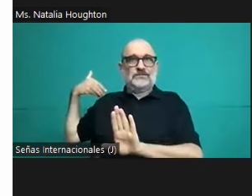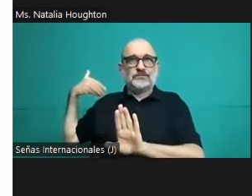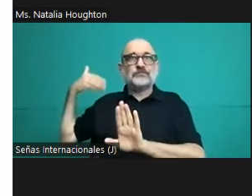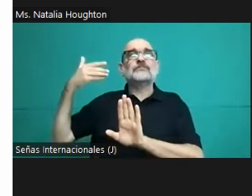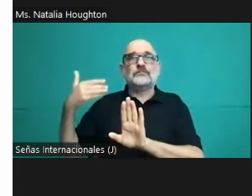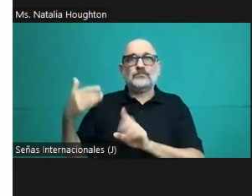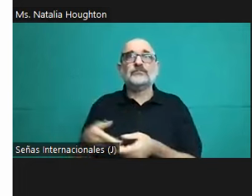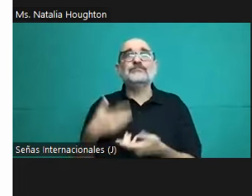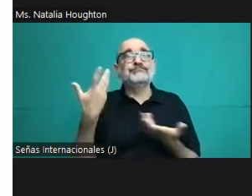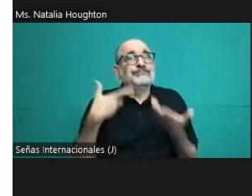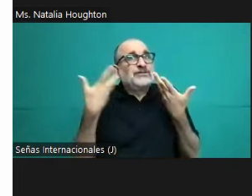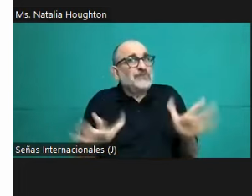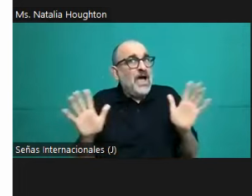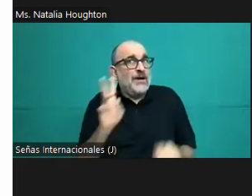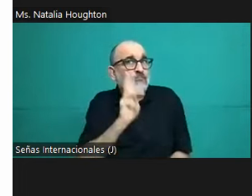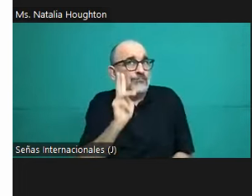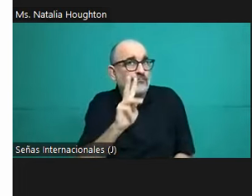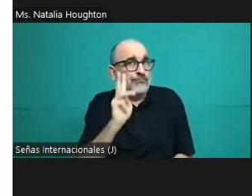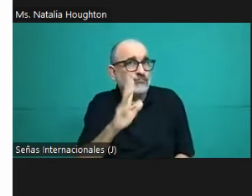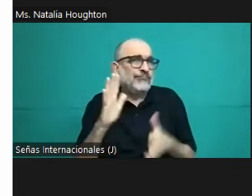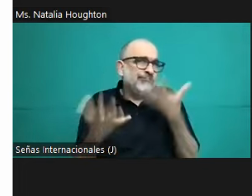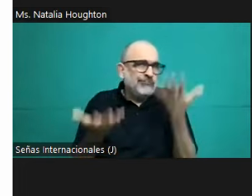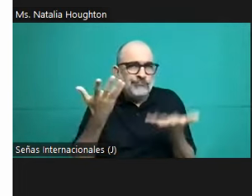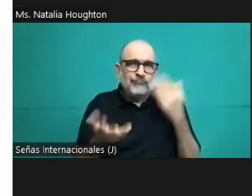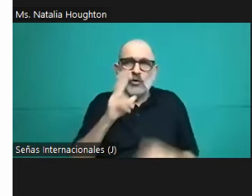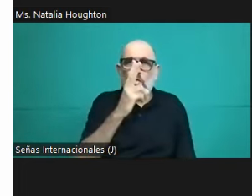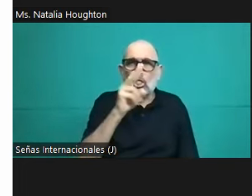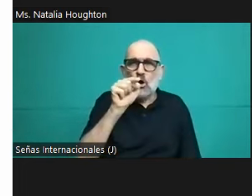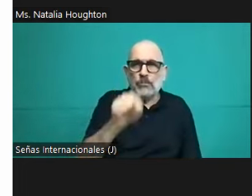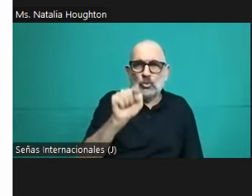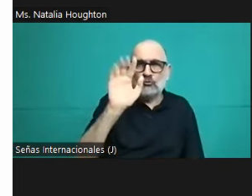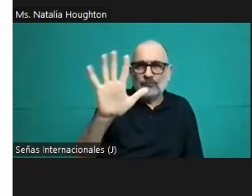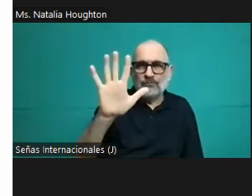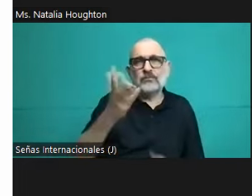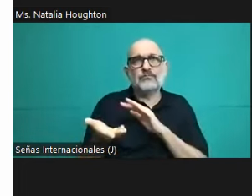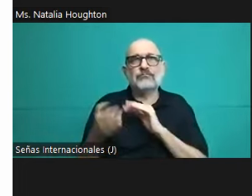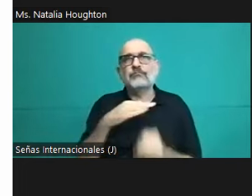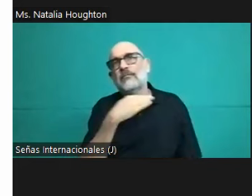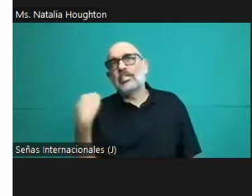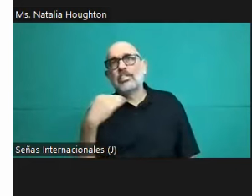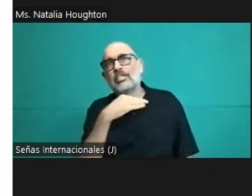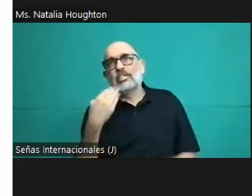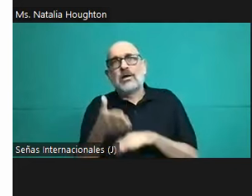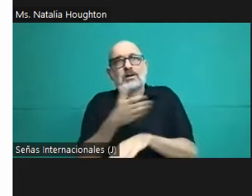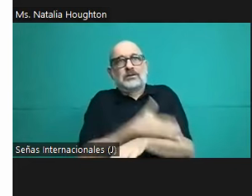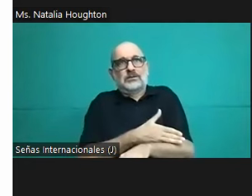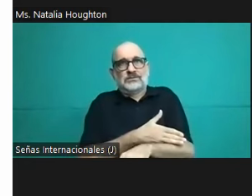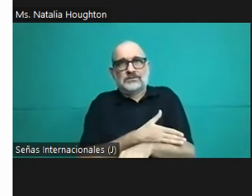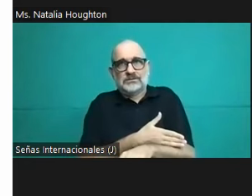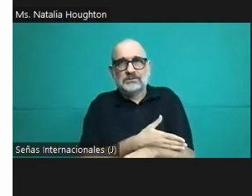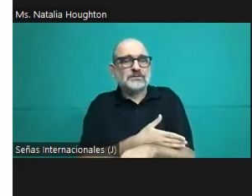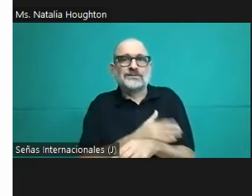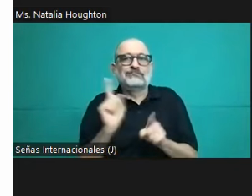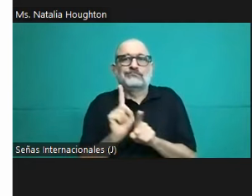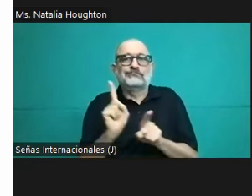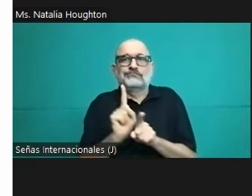preventable deaths, early deaths in our region that could have been prevented if